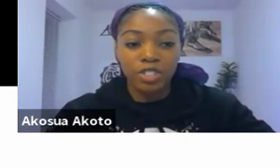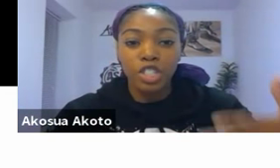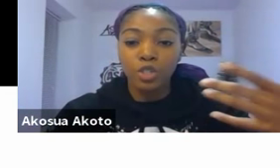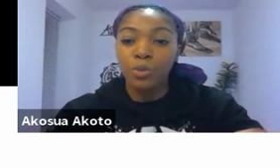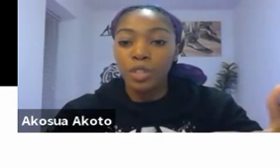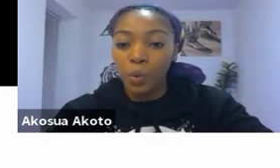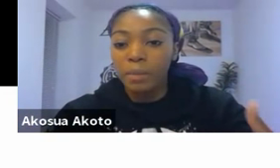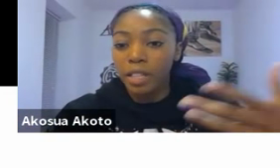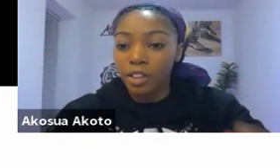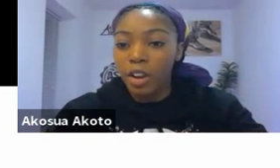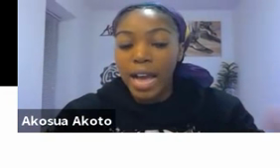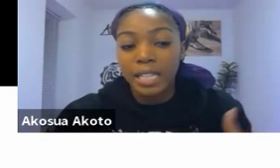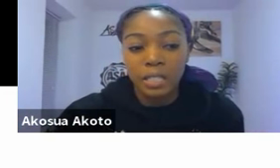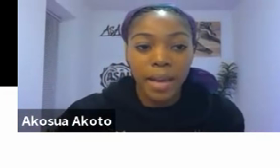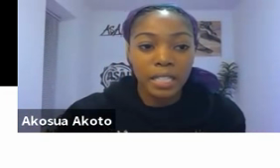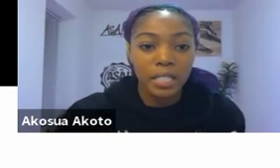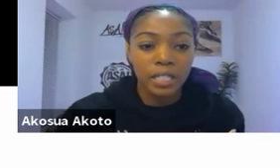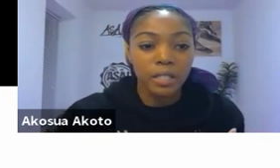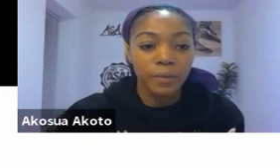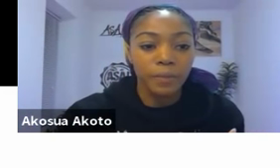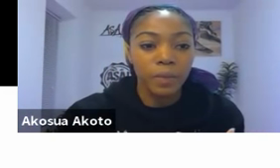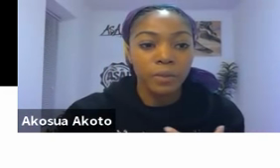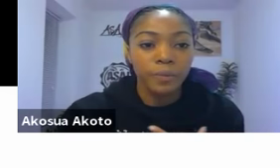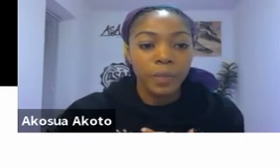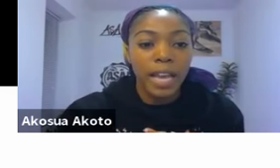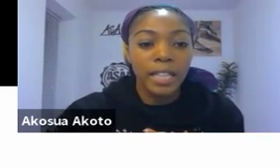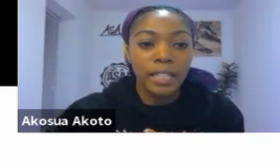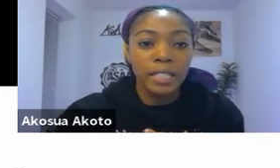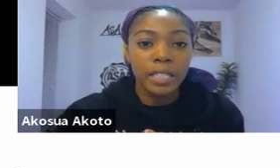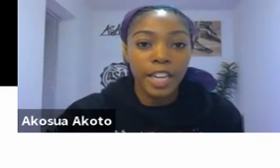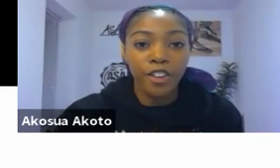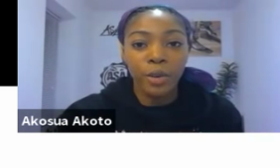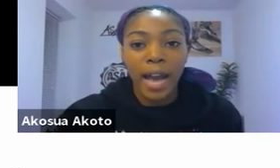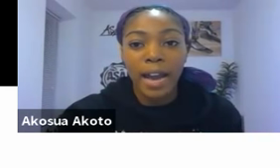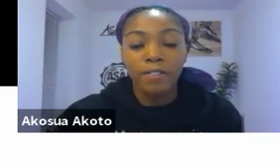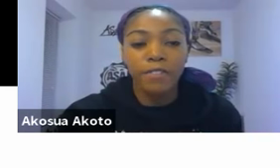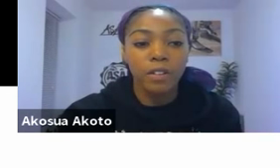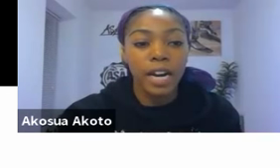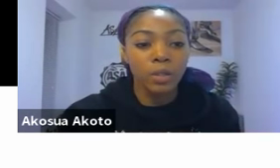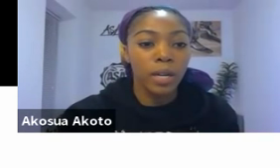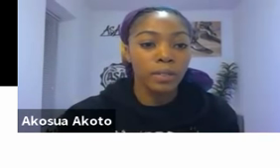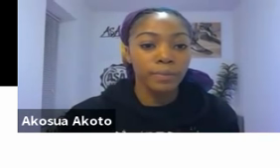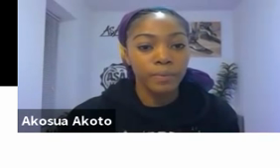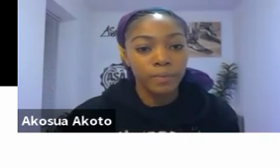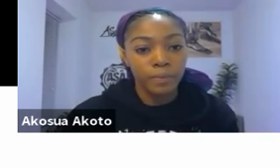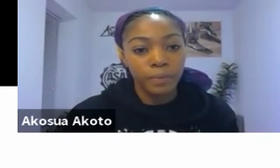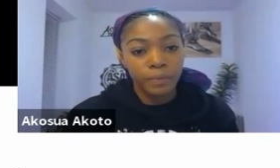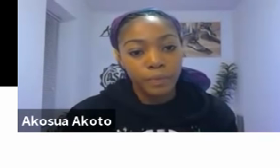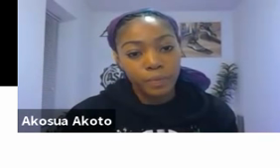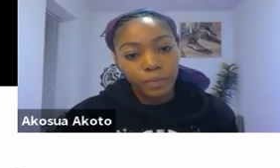that energy to the queen mother as she passes. And here you have Adowa.